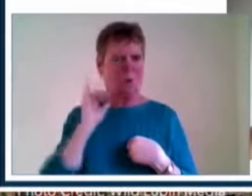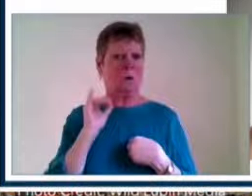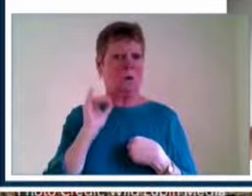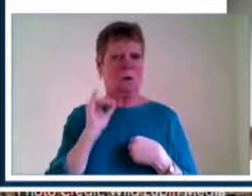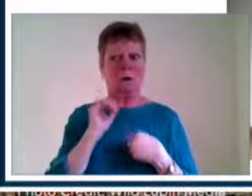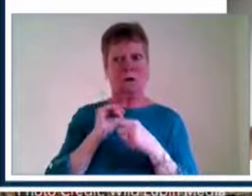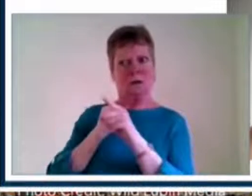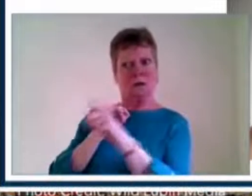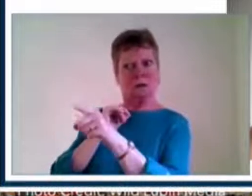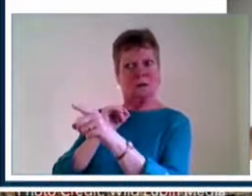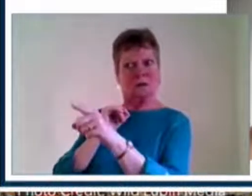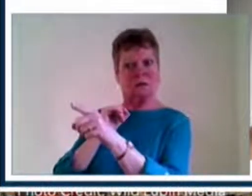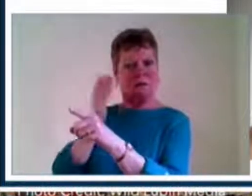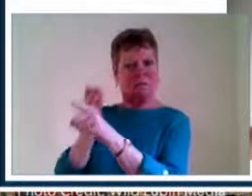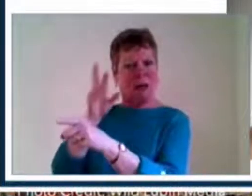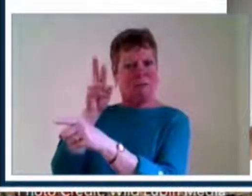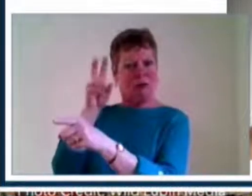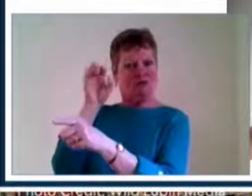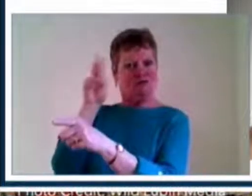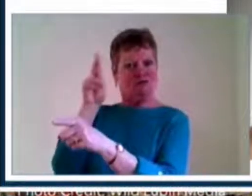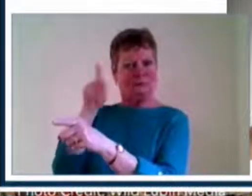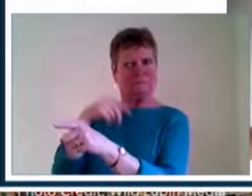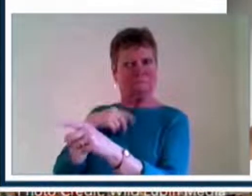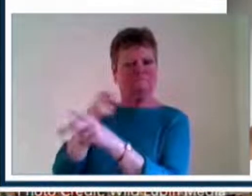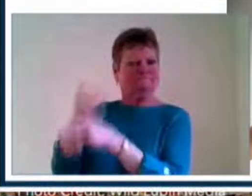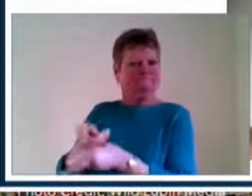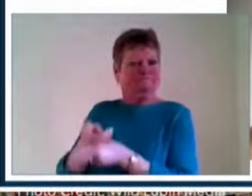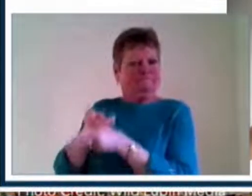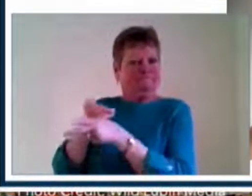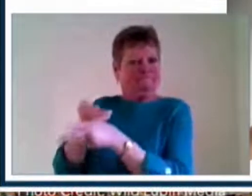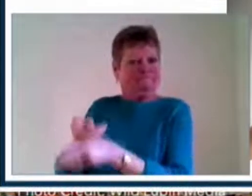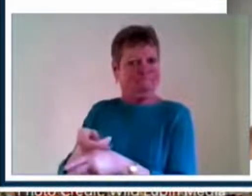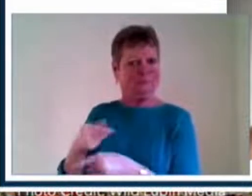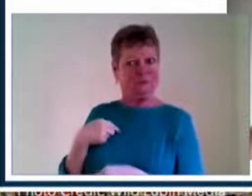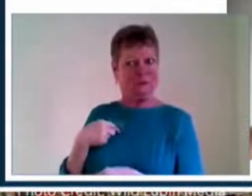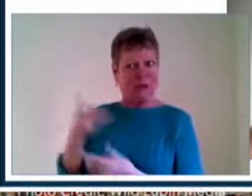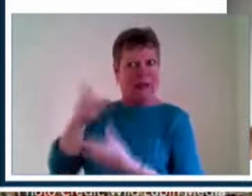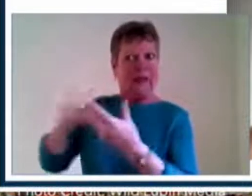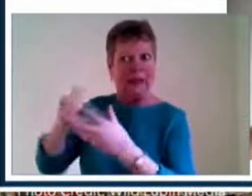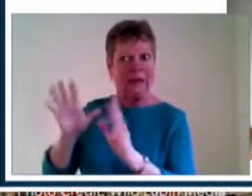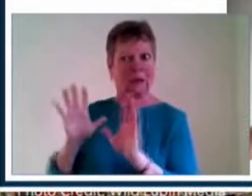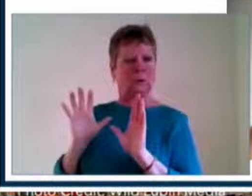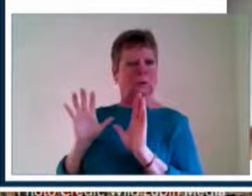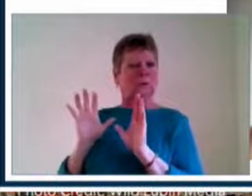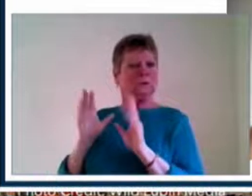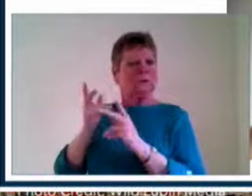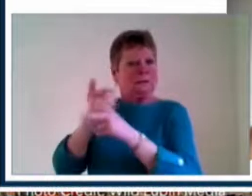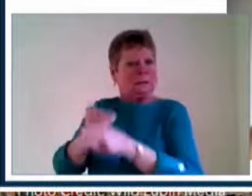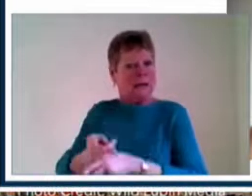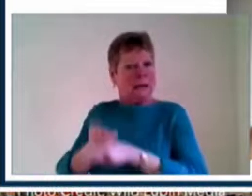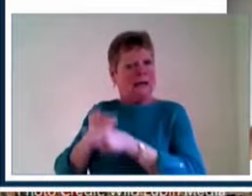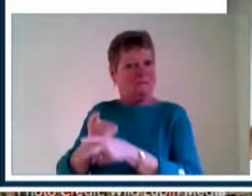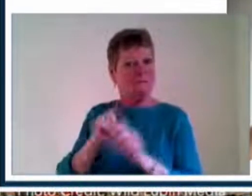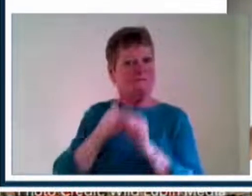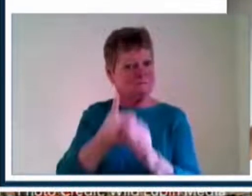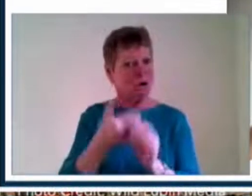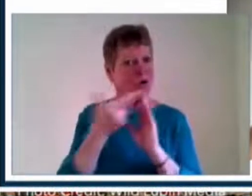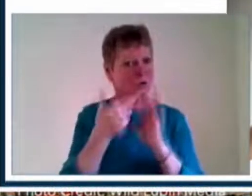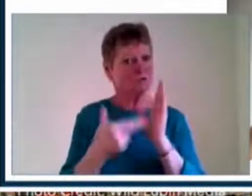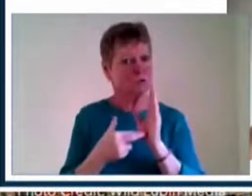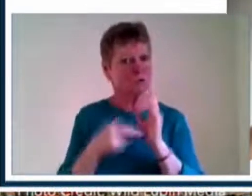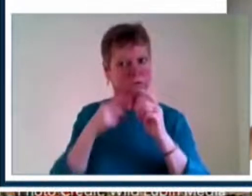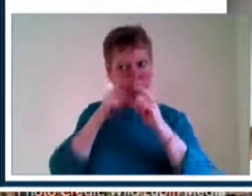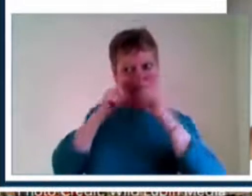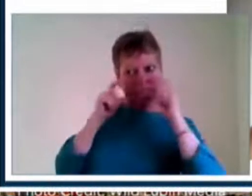we're in contact with may be at increased risk, and then therefore be especially careful around following the public health measures around those